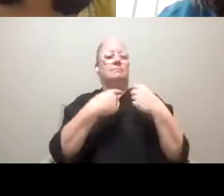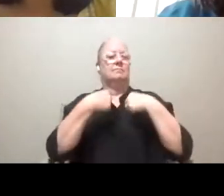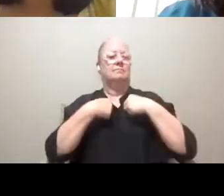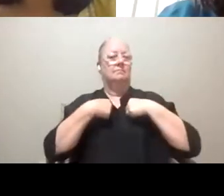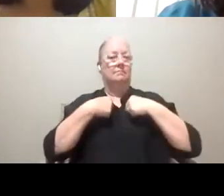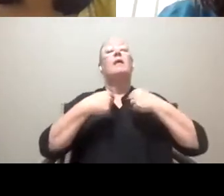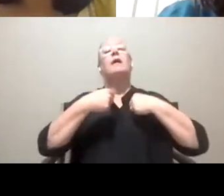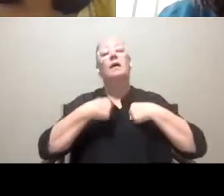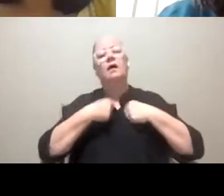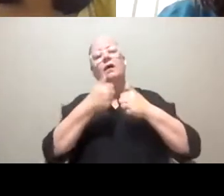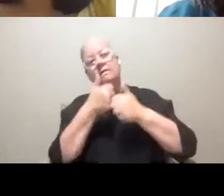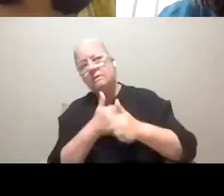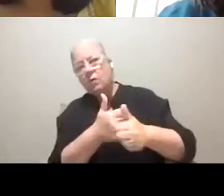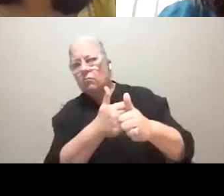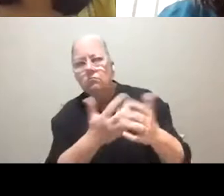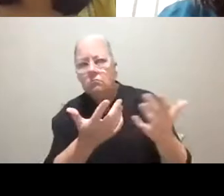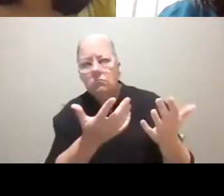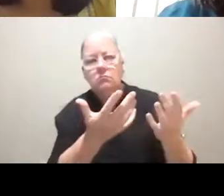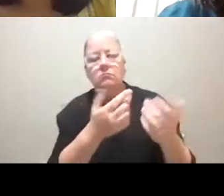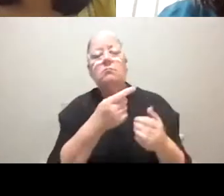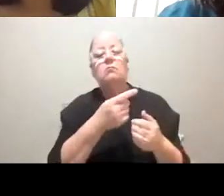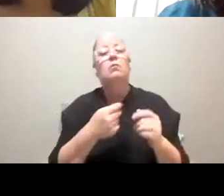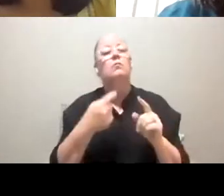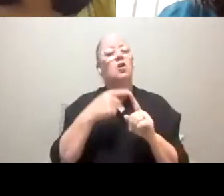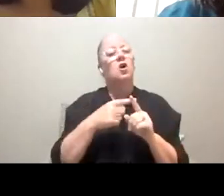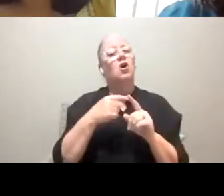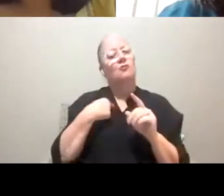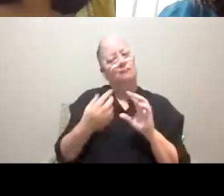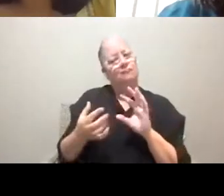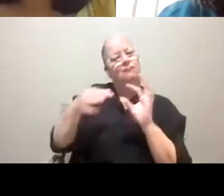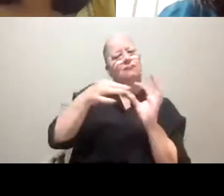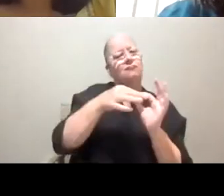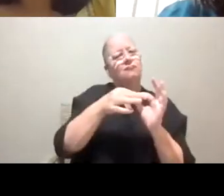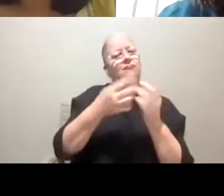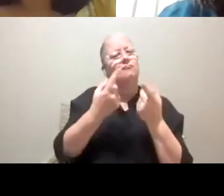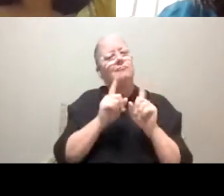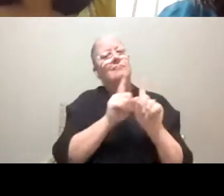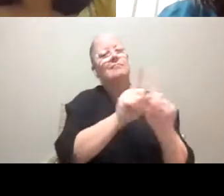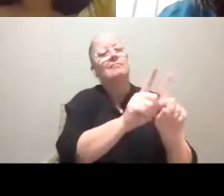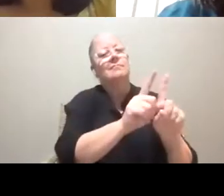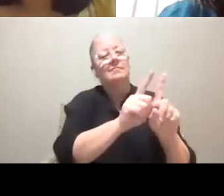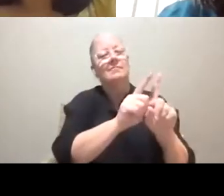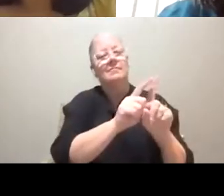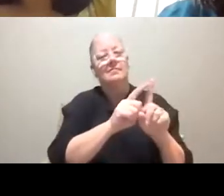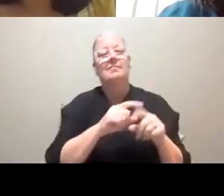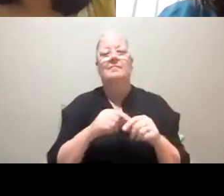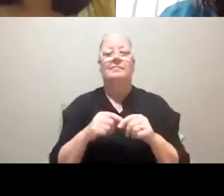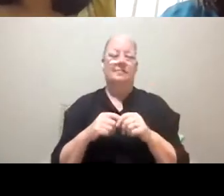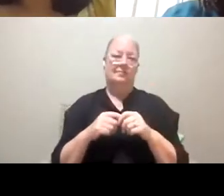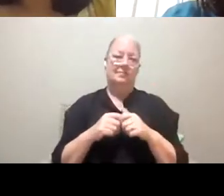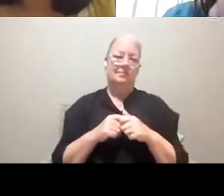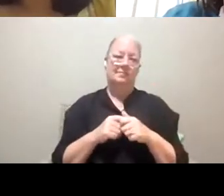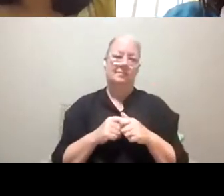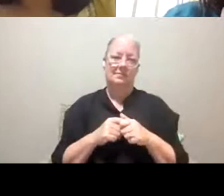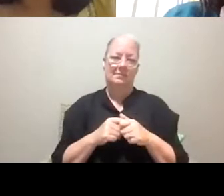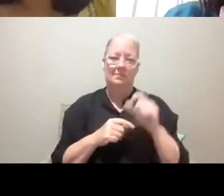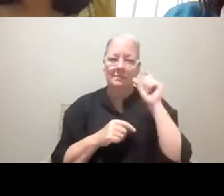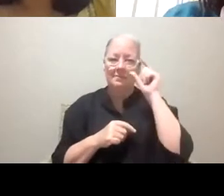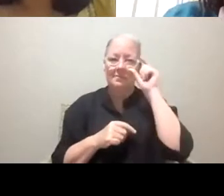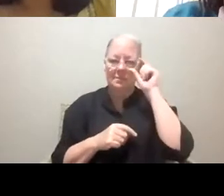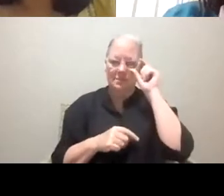But again, they are also engaged in the follow-up, so that if like at Madipa we have not responded, this person